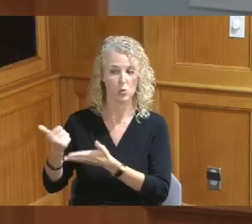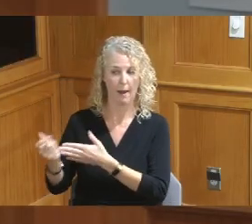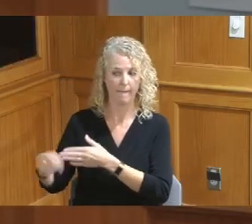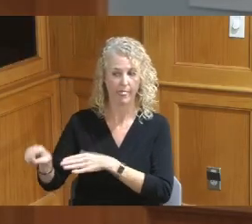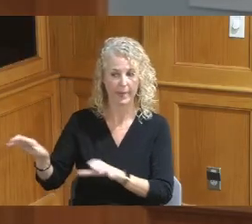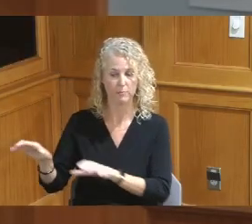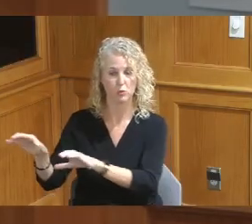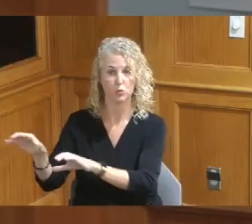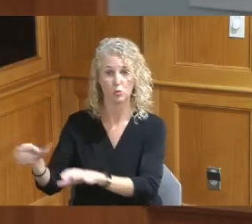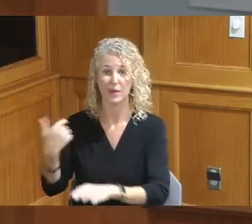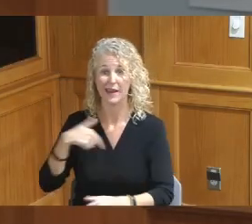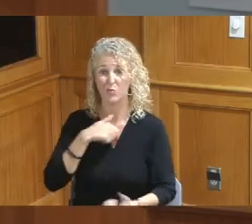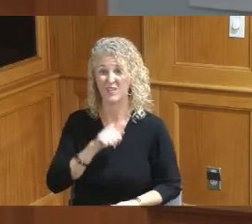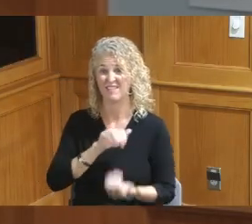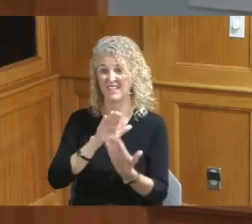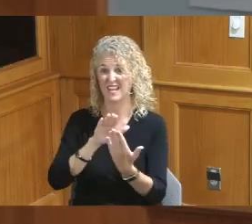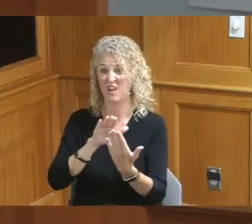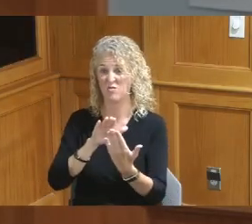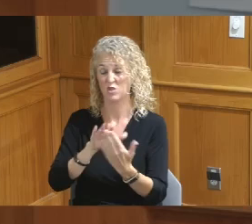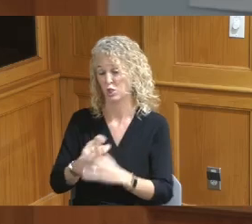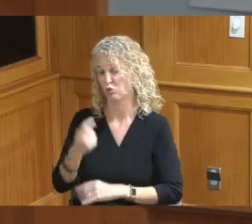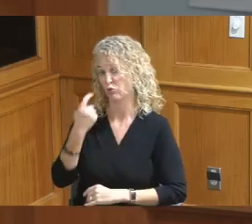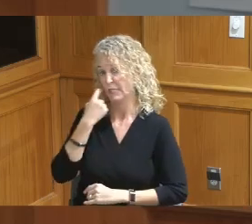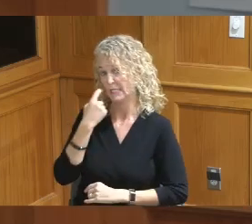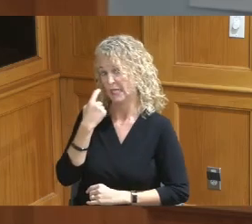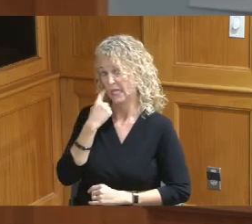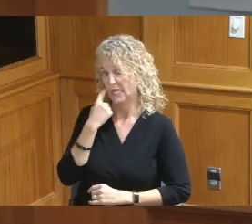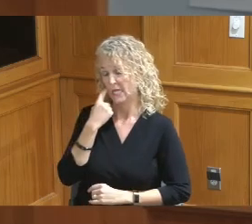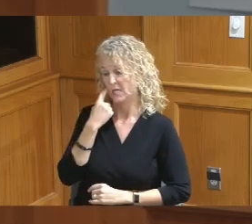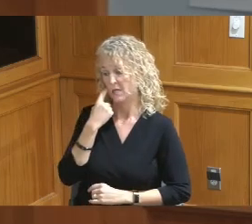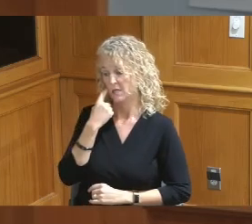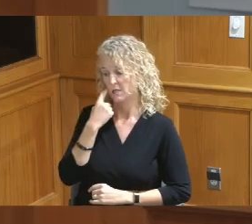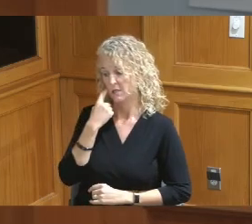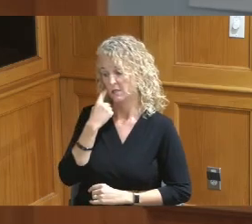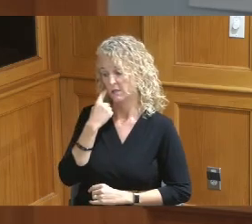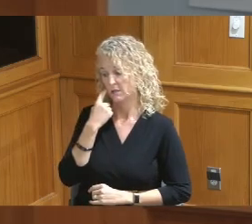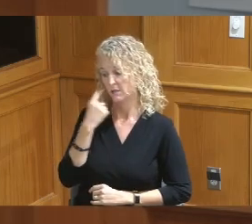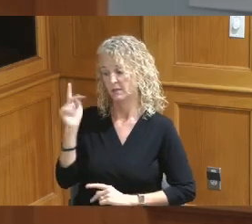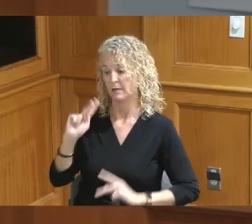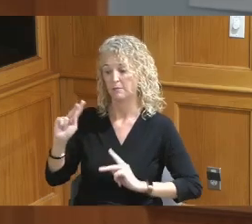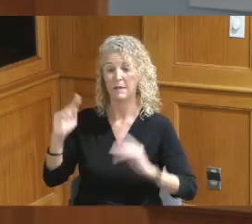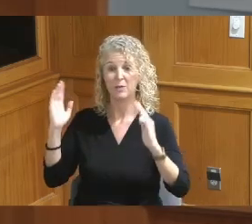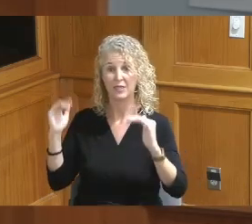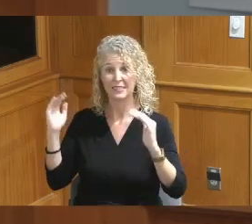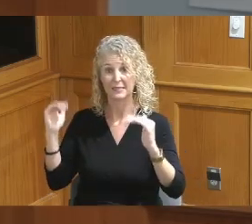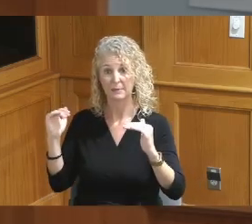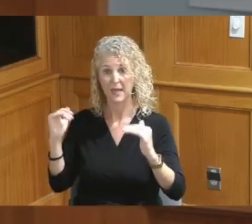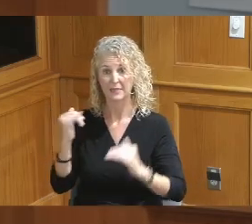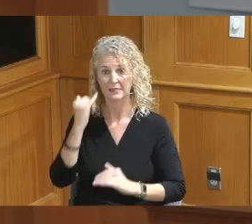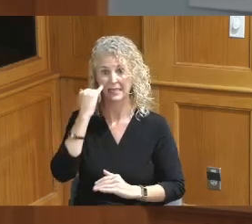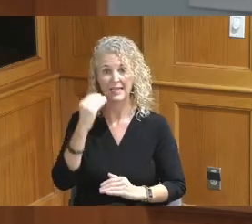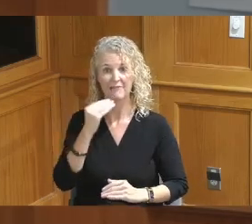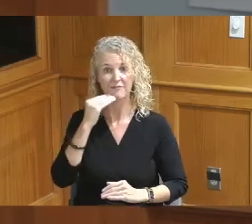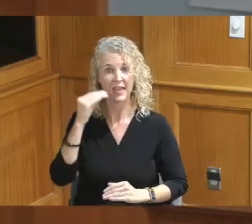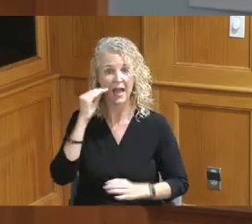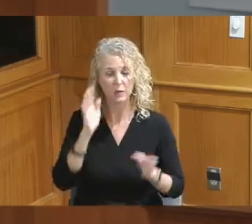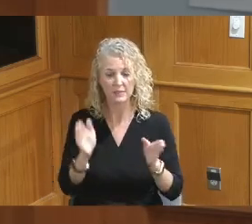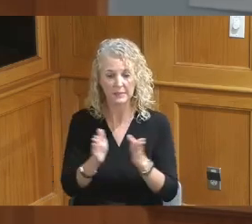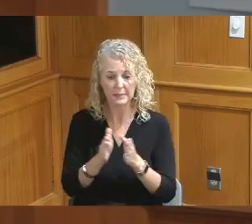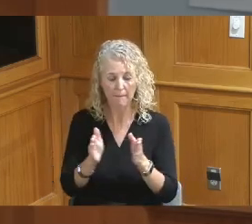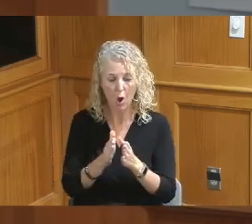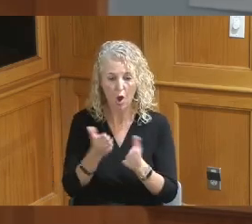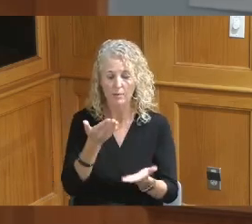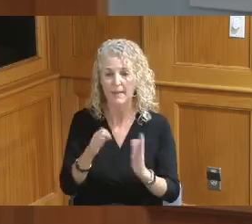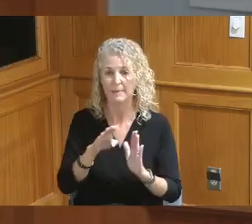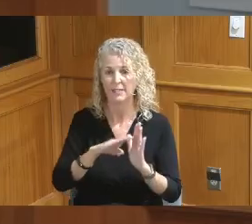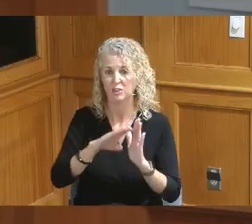And we have encountered over the last several years, there's an expectation that because a home is a lot smaller, it's gonna be way, way cheaper to build,